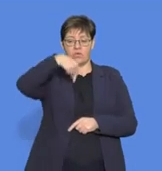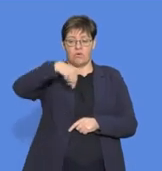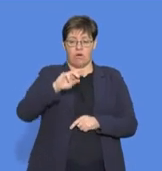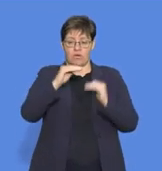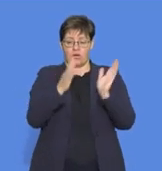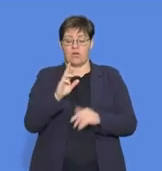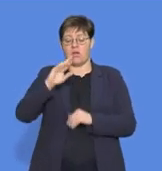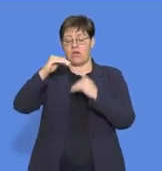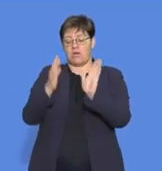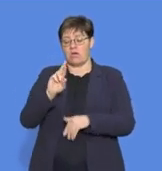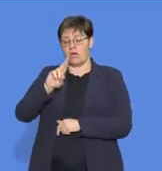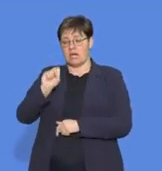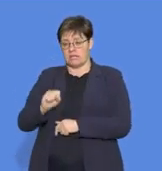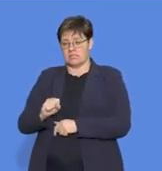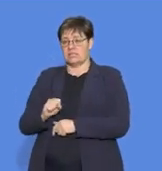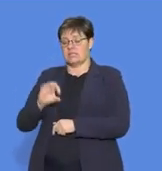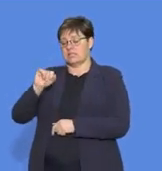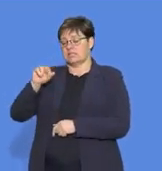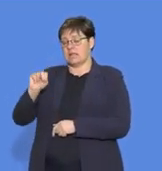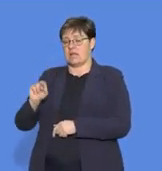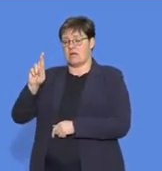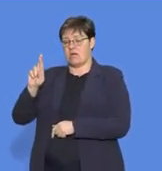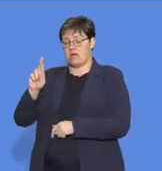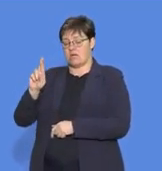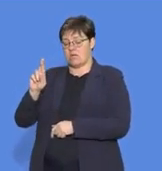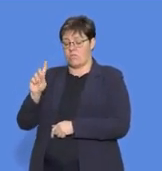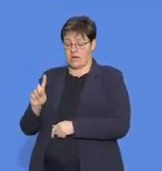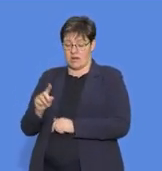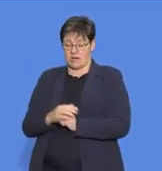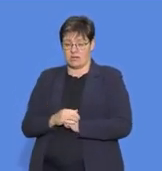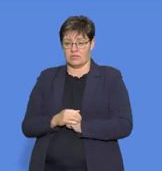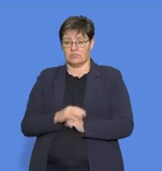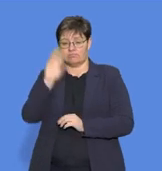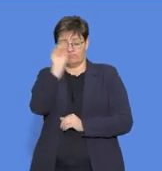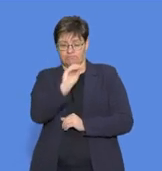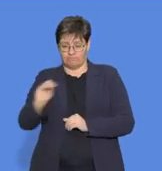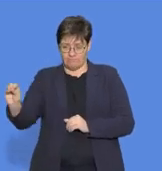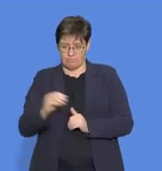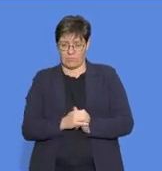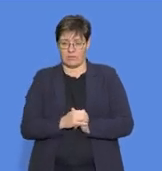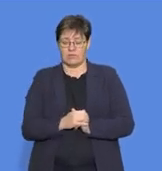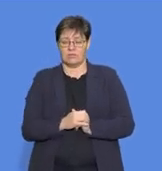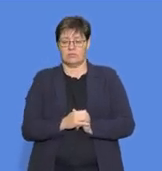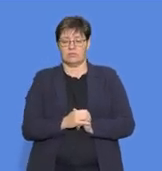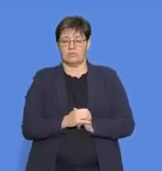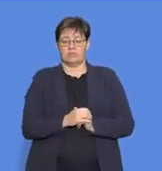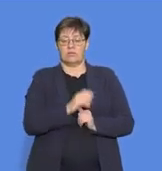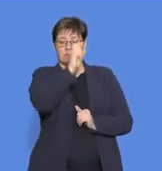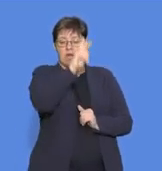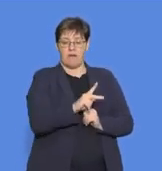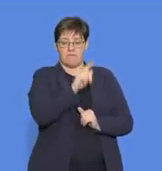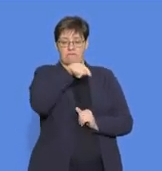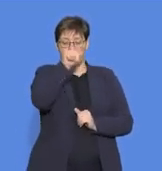times RS times sine of R1. And remember, we just got to substitute the values in, substituting the values in for QR